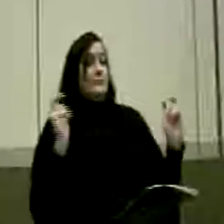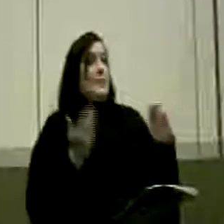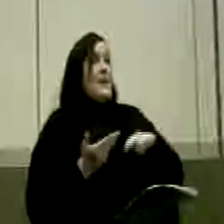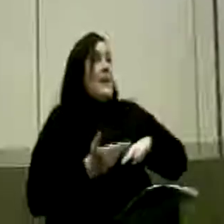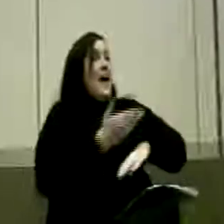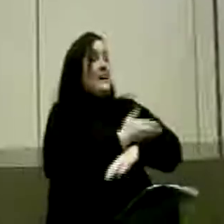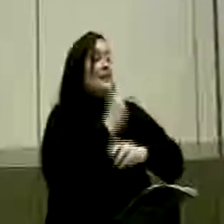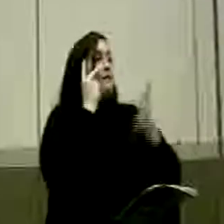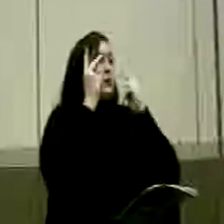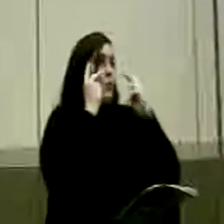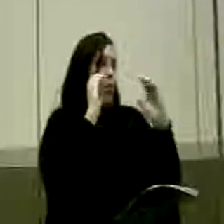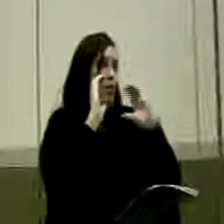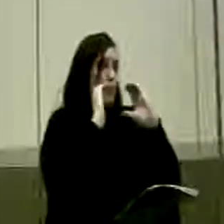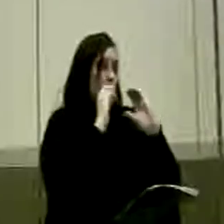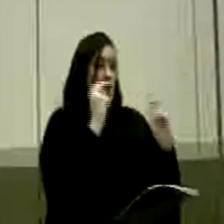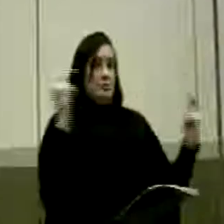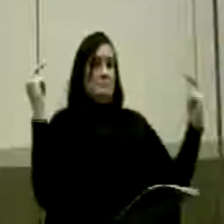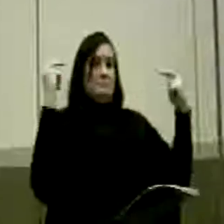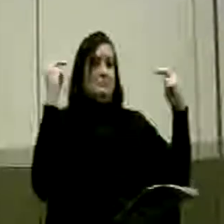communication.